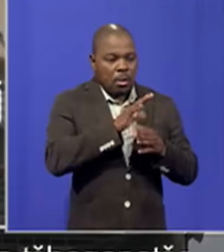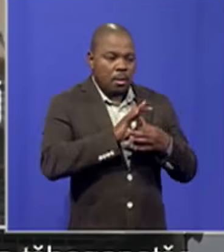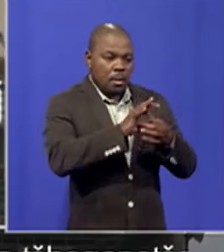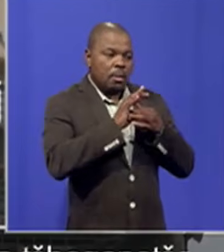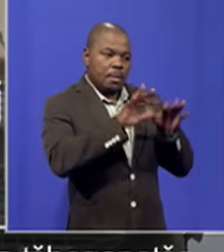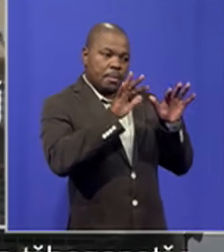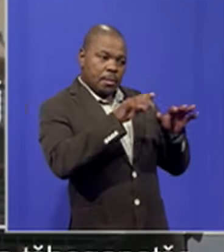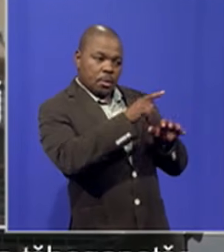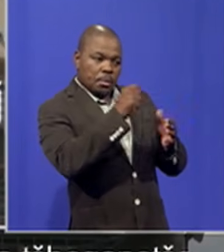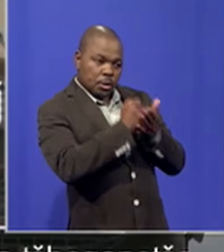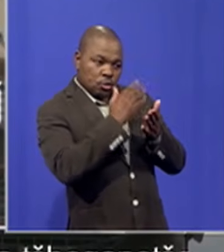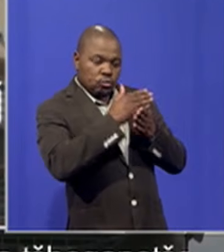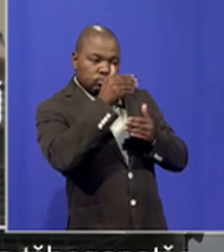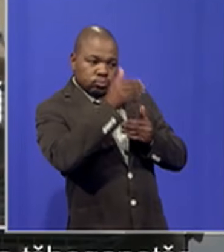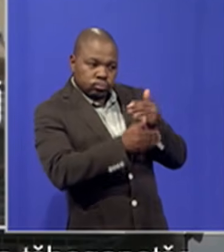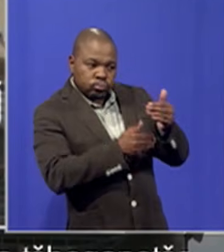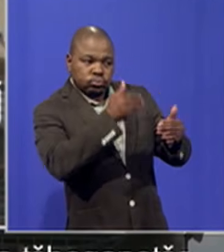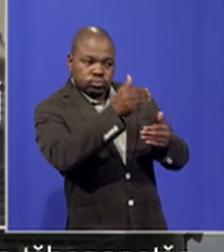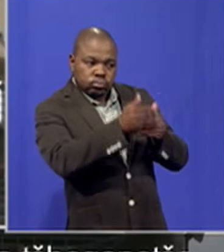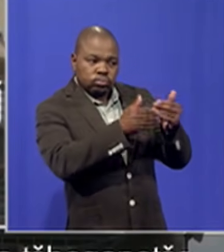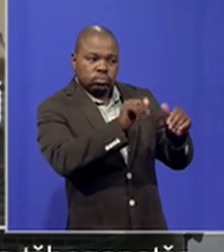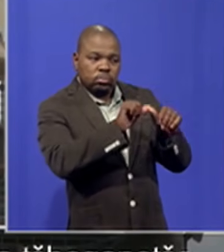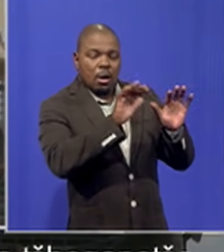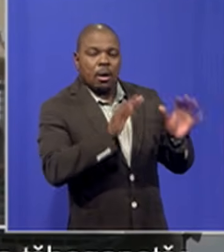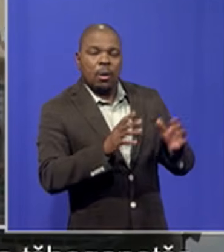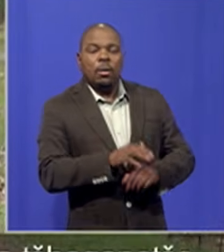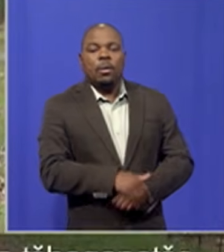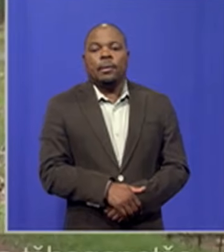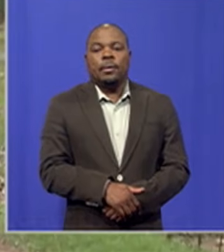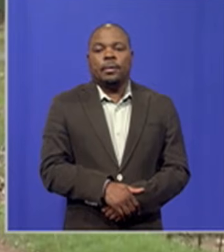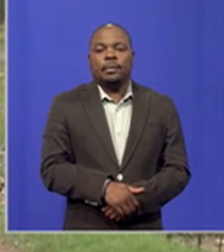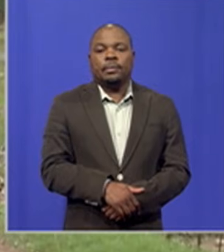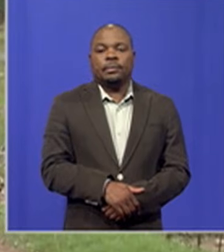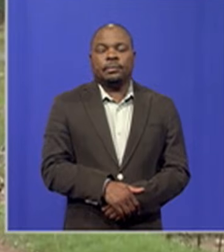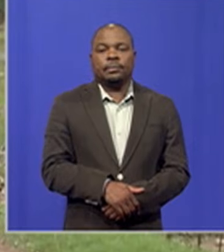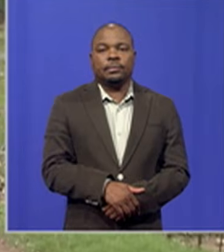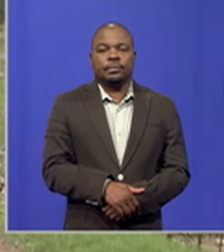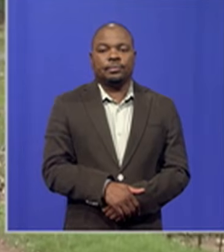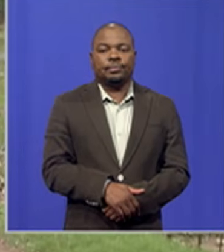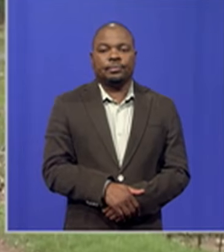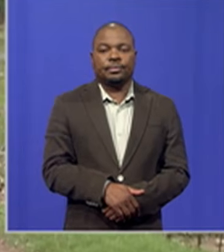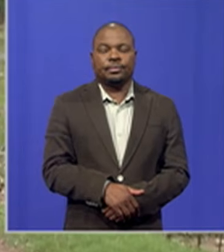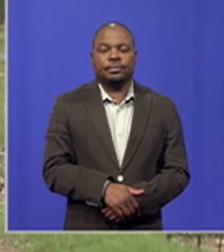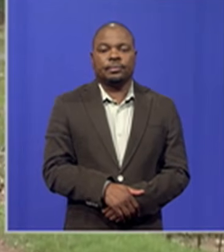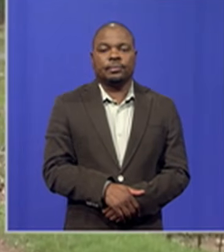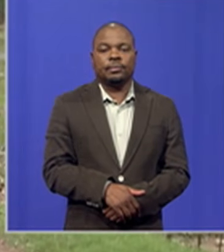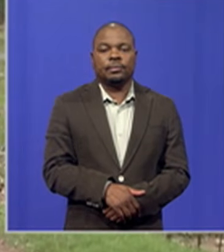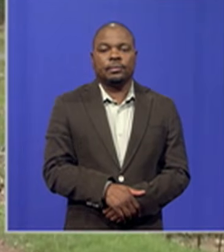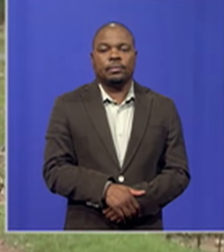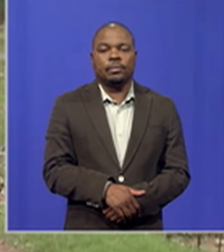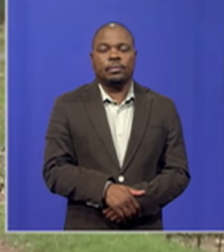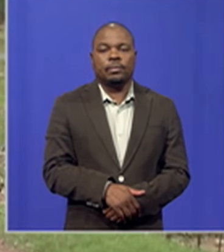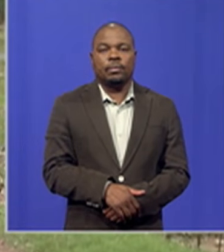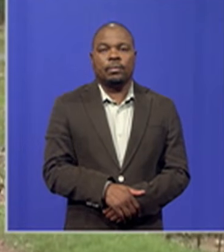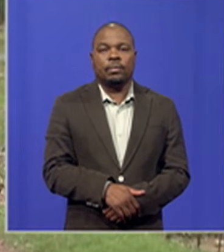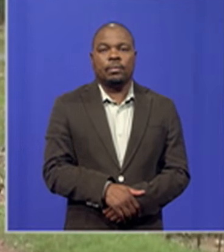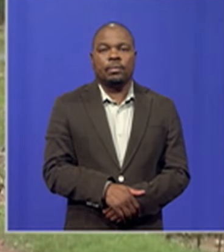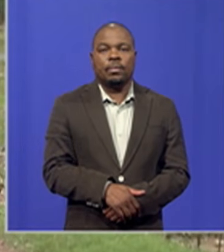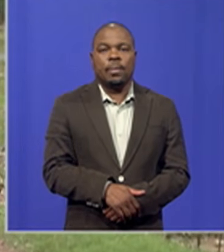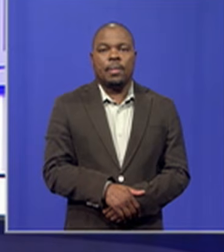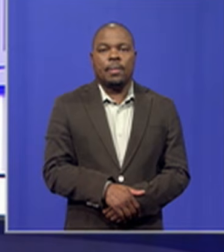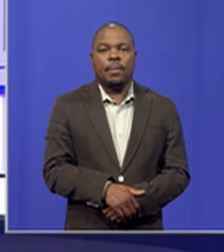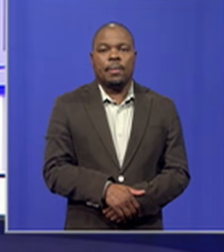ba netefaletša ka kgatelopele yeo e dirwago. Ishmael Mudiba, ditaba tša SABC, Bethuli.